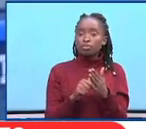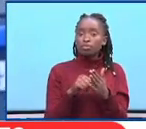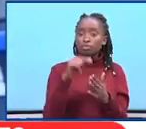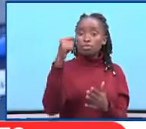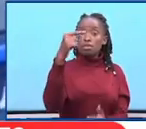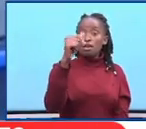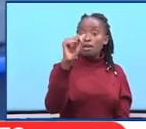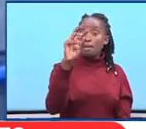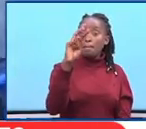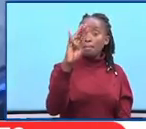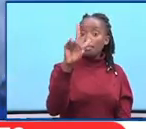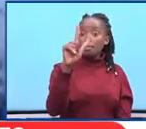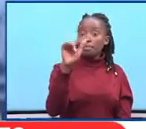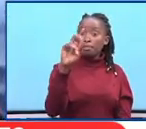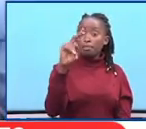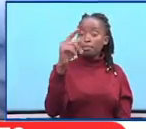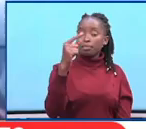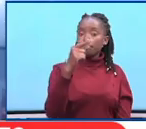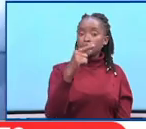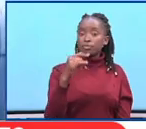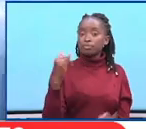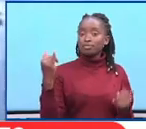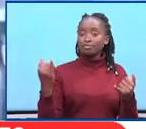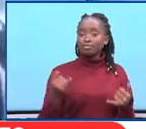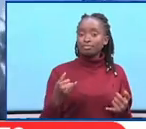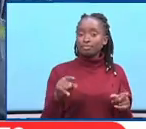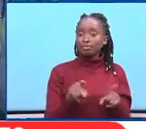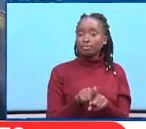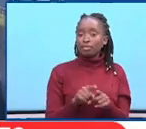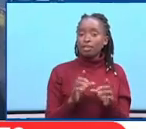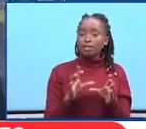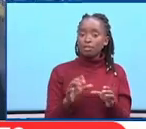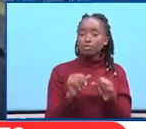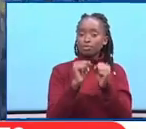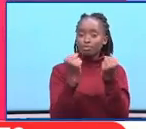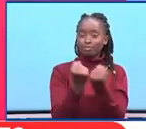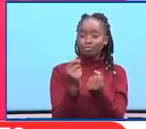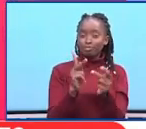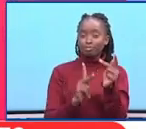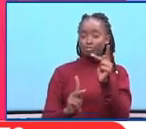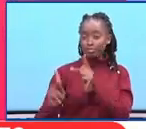force for social progress. Paul Munio, TV 47.